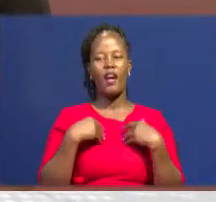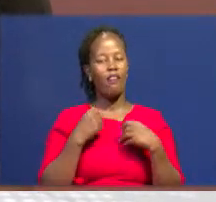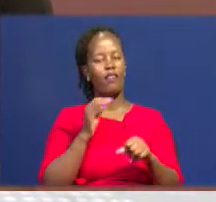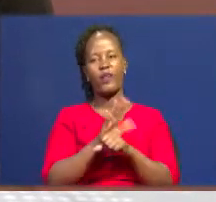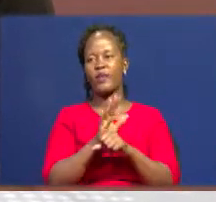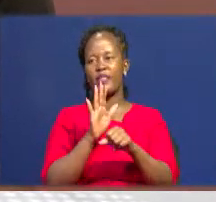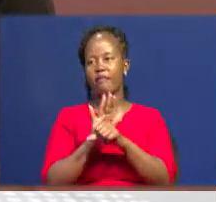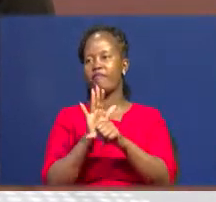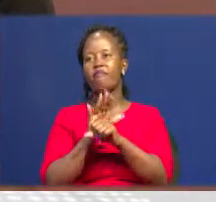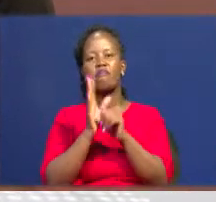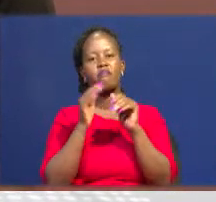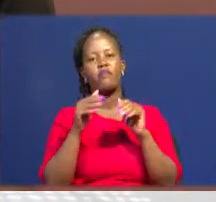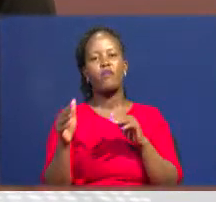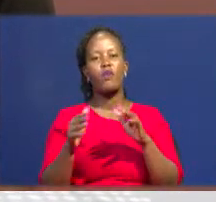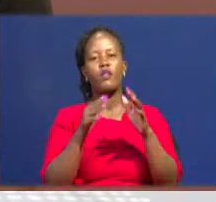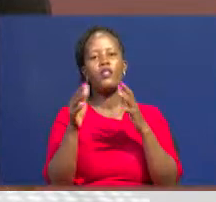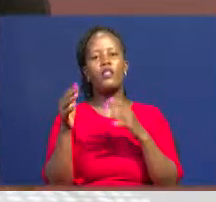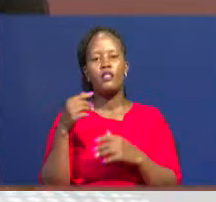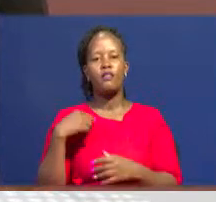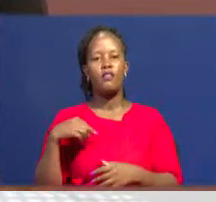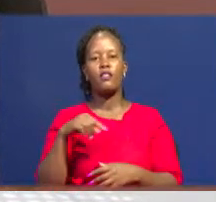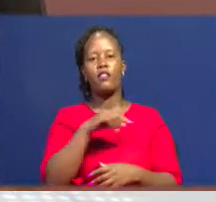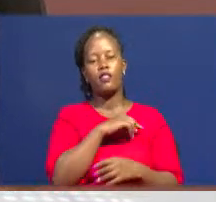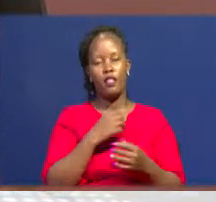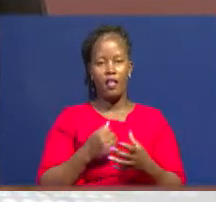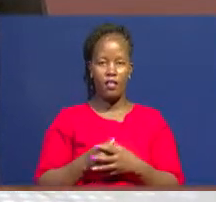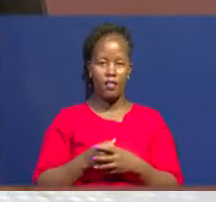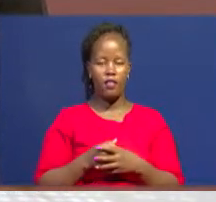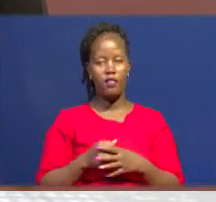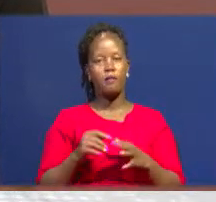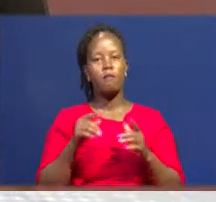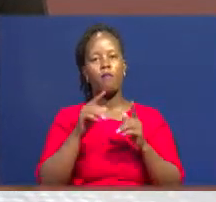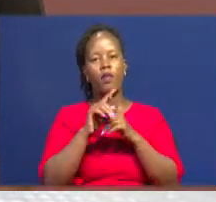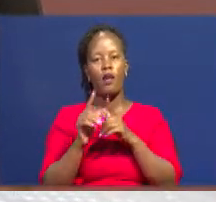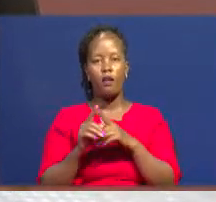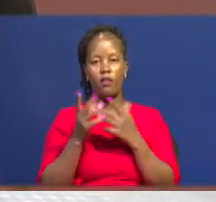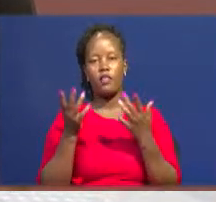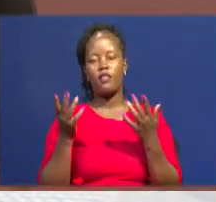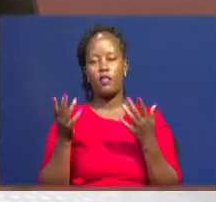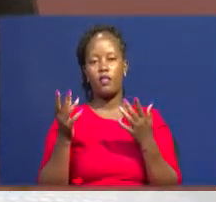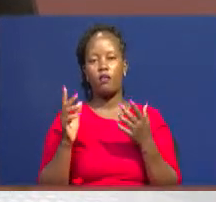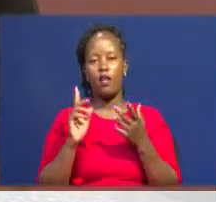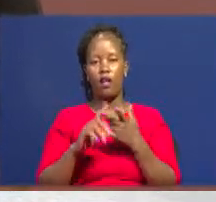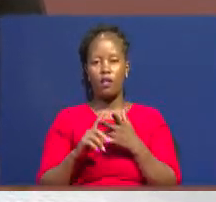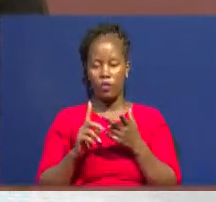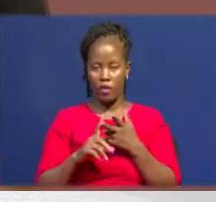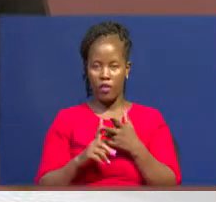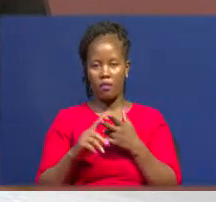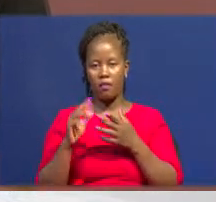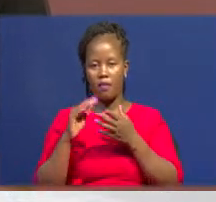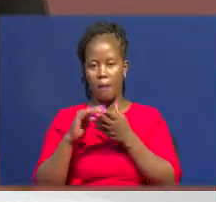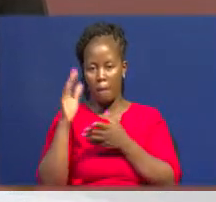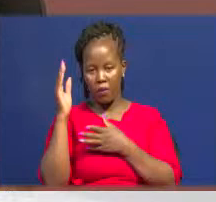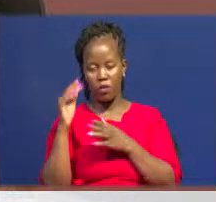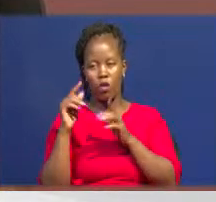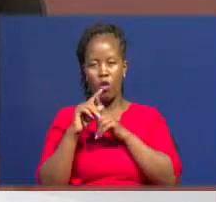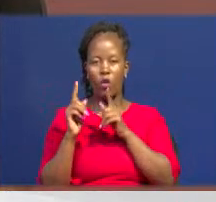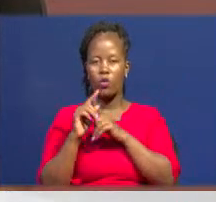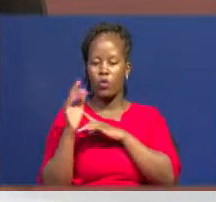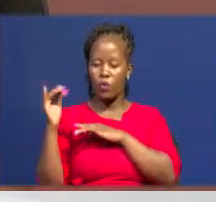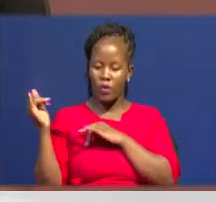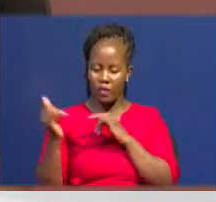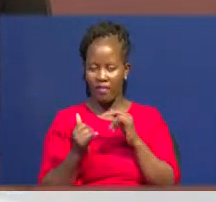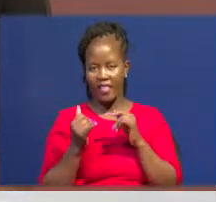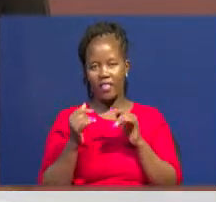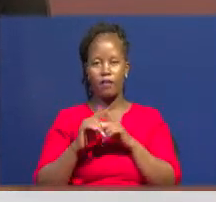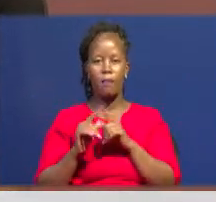us, and we welcome the counties, if they're watching, if they're listening, to invite us, to talk to